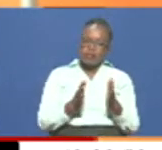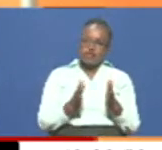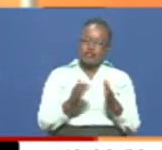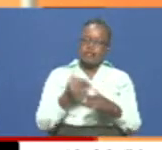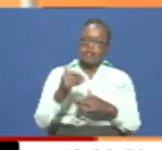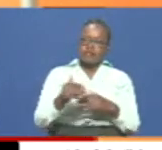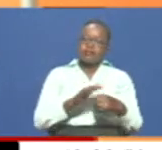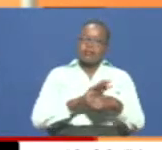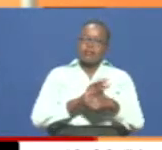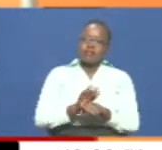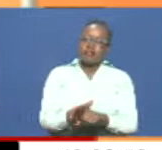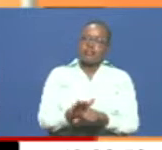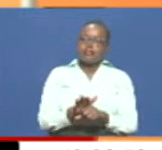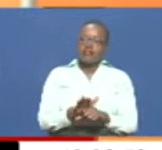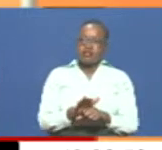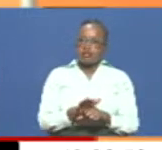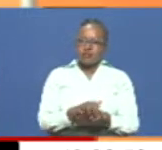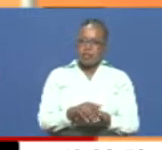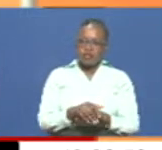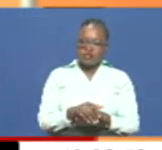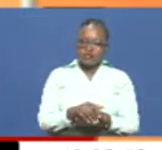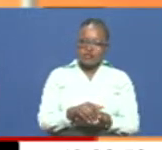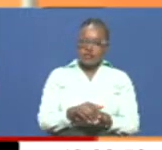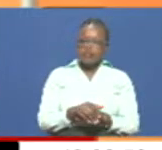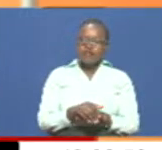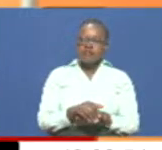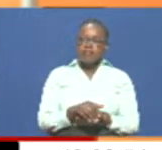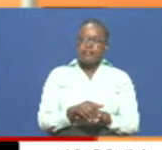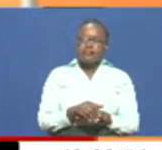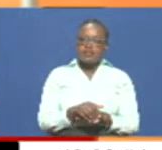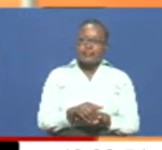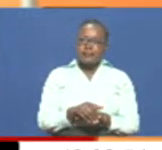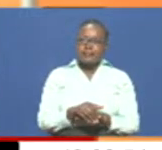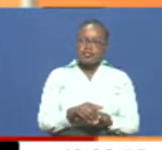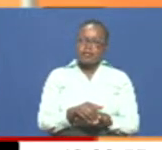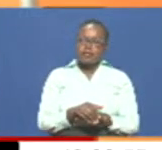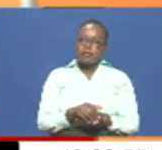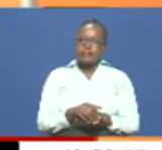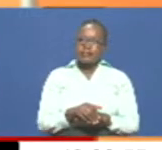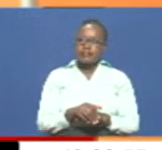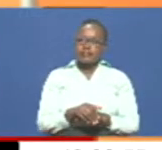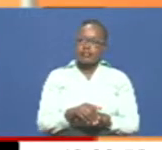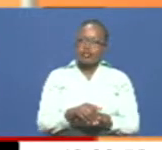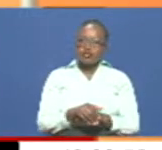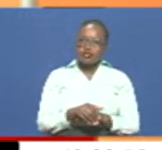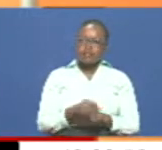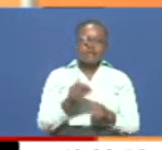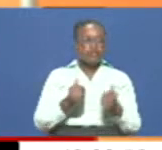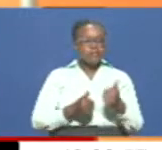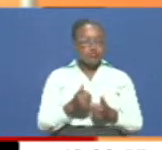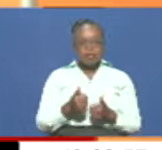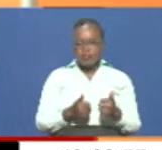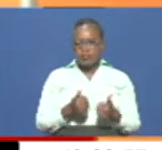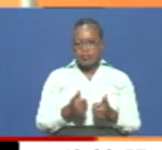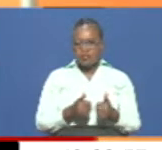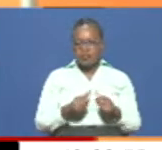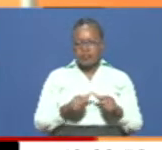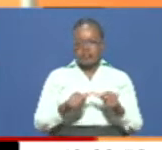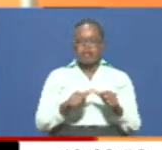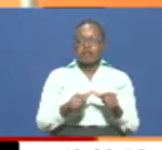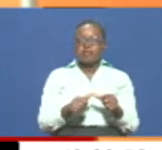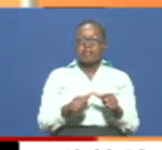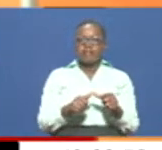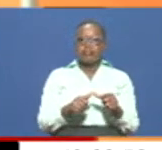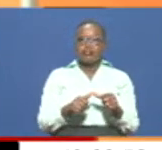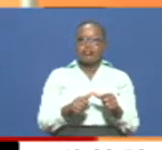challenges that were, you know, witnessed or experienced during the COVID-19 pandemic, which, you know, still continue, not like, you